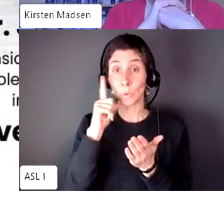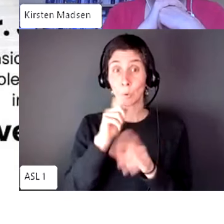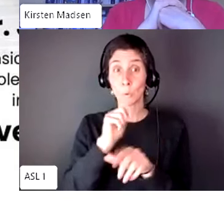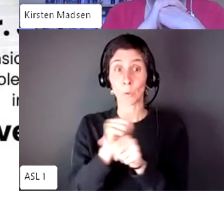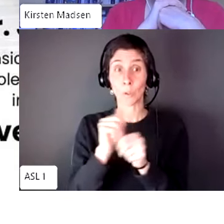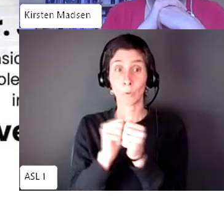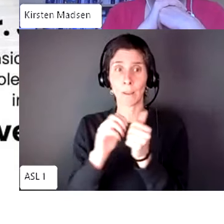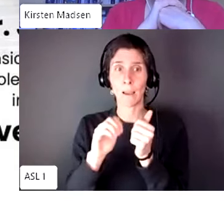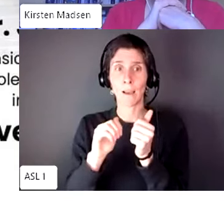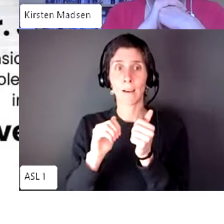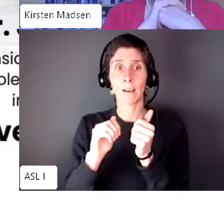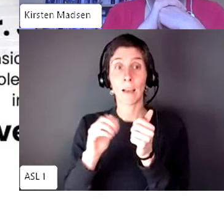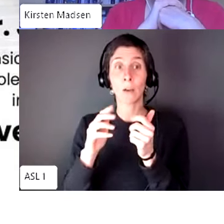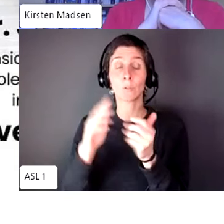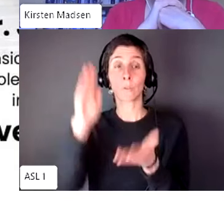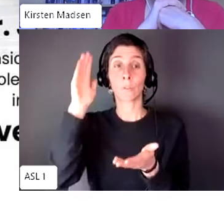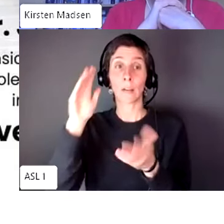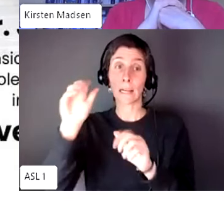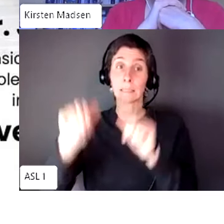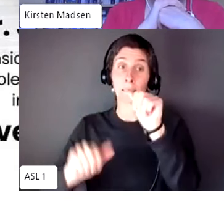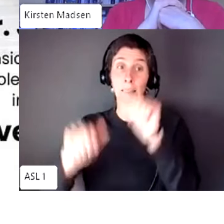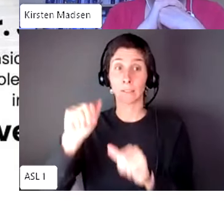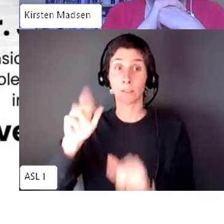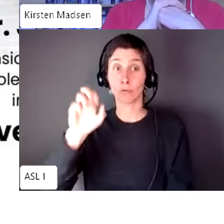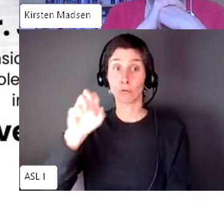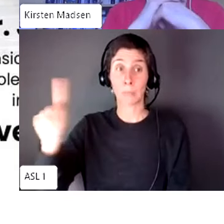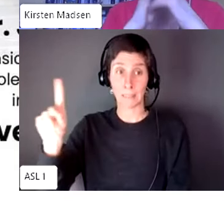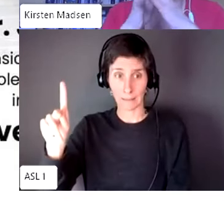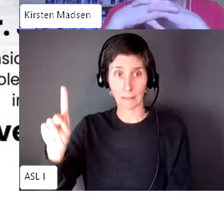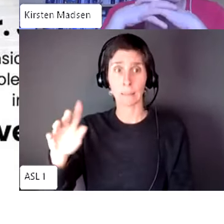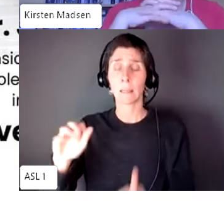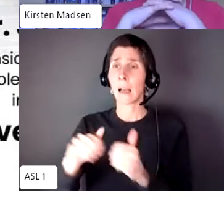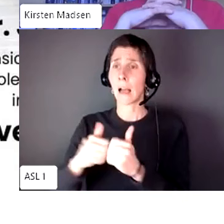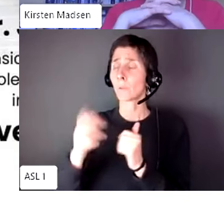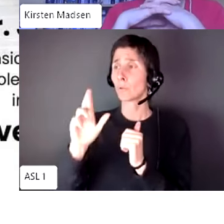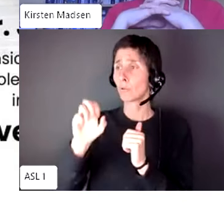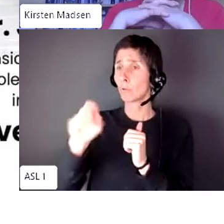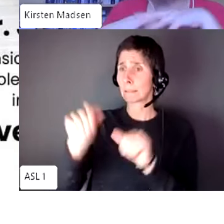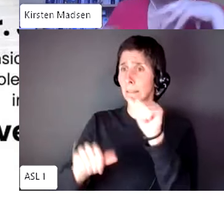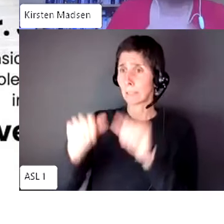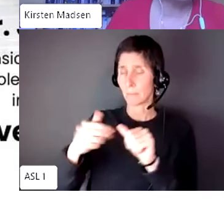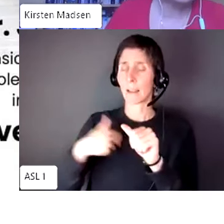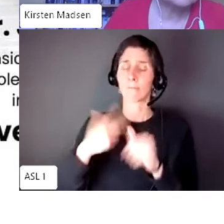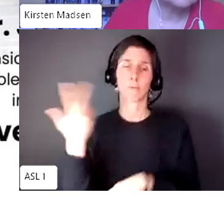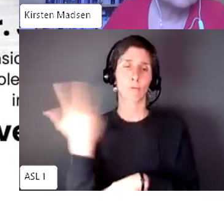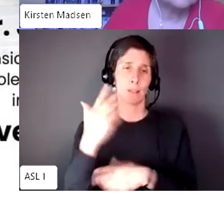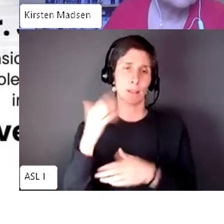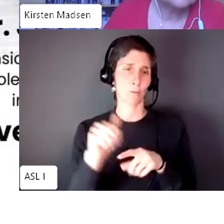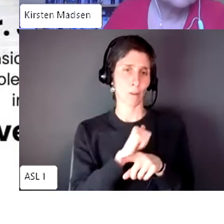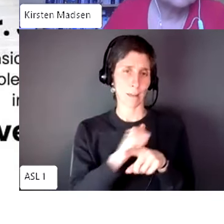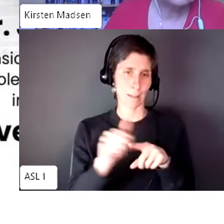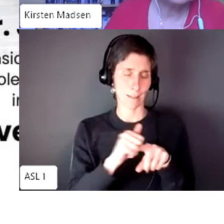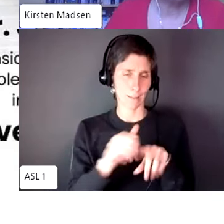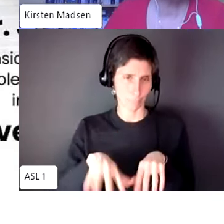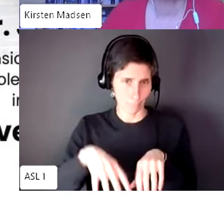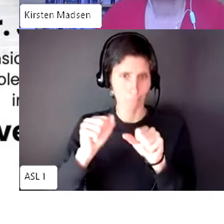harm evaluation. So those who are doing want to learn more about how to do risk assessments, we have a 3-day training course coming up. So you can go to our